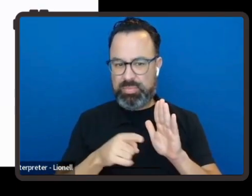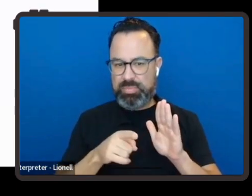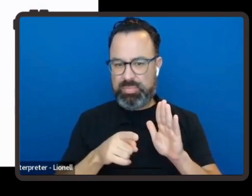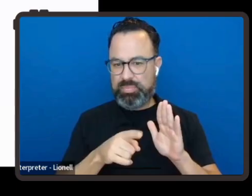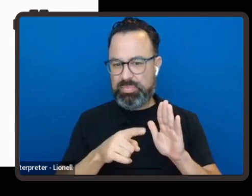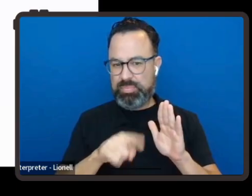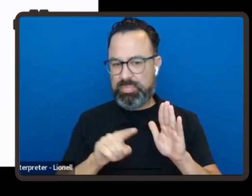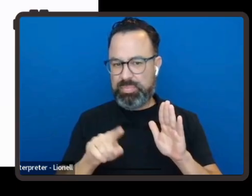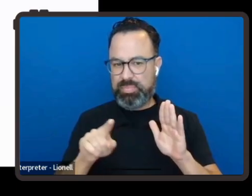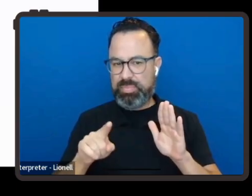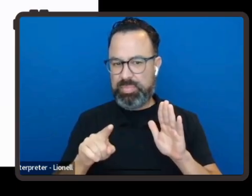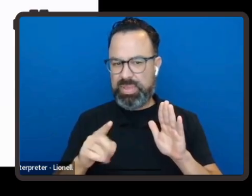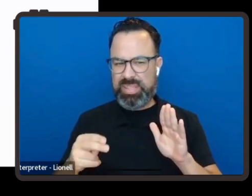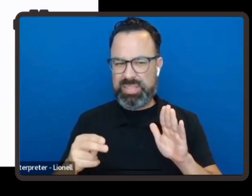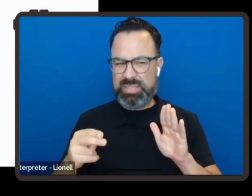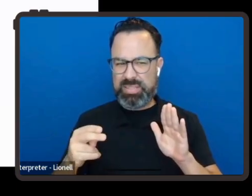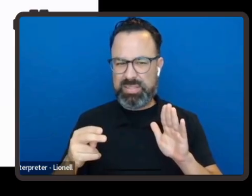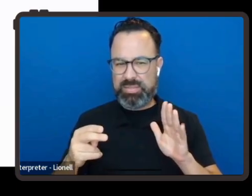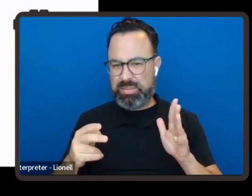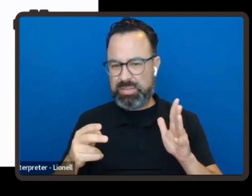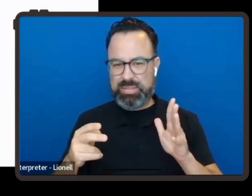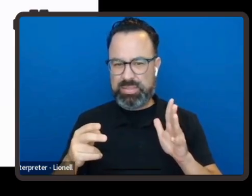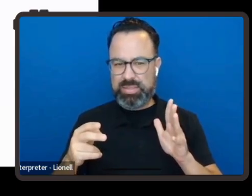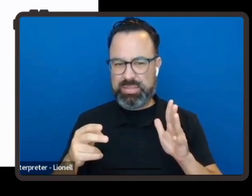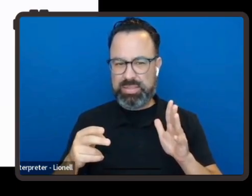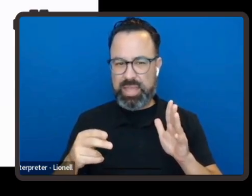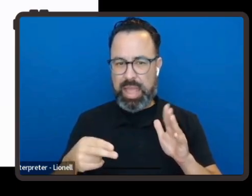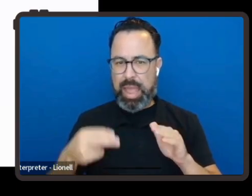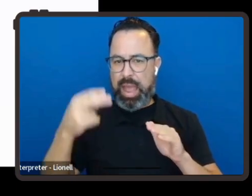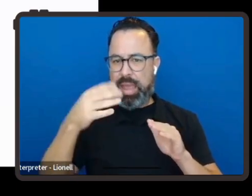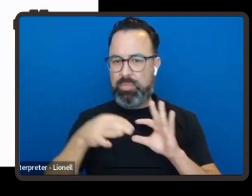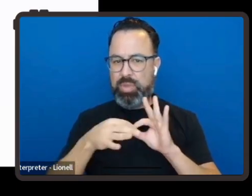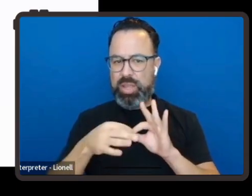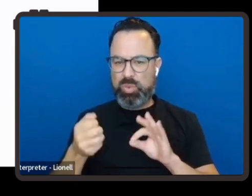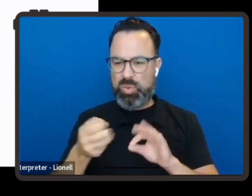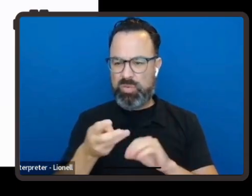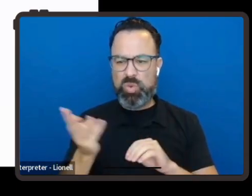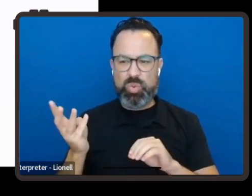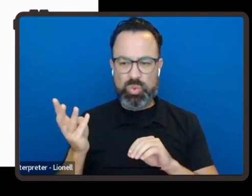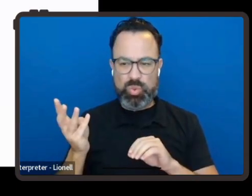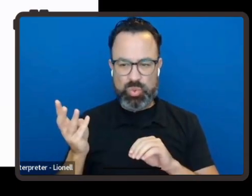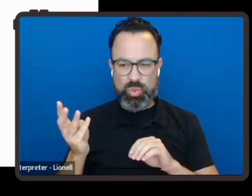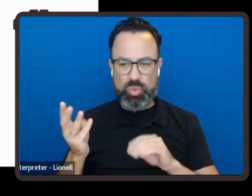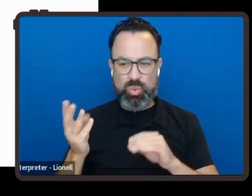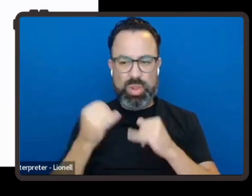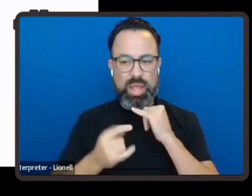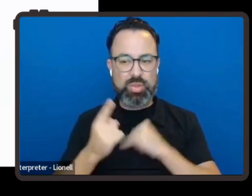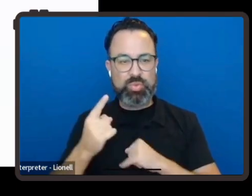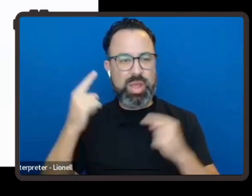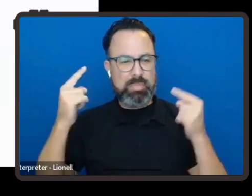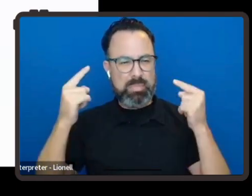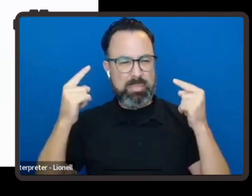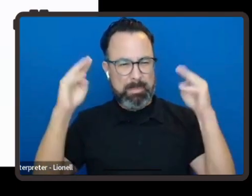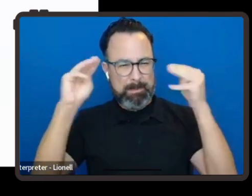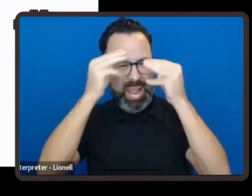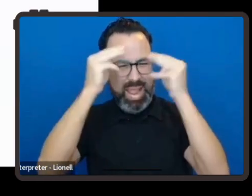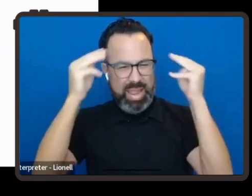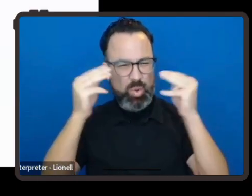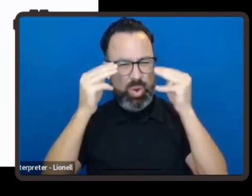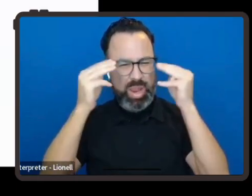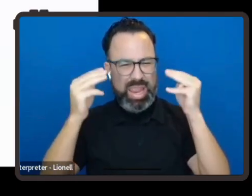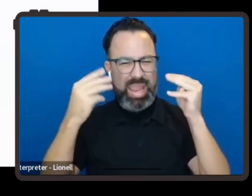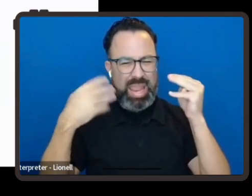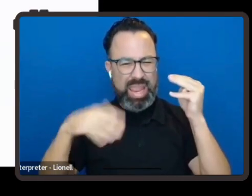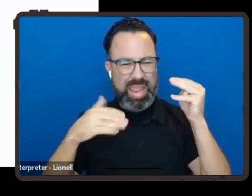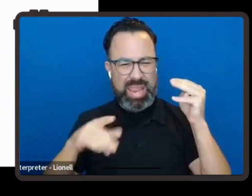to a few charts. The last one, migraine, here we had 19% saying that they don't